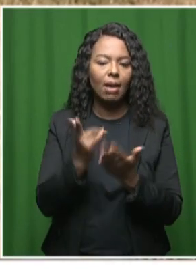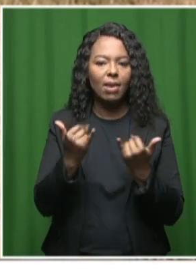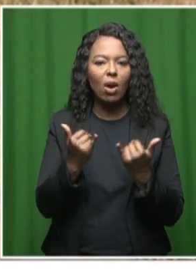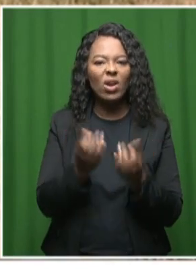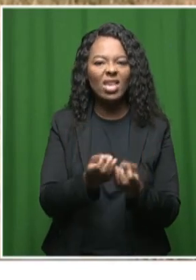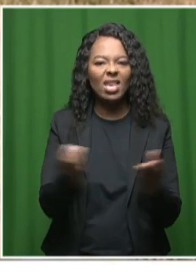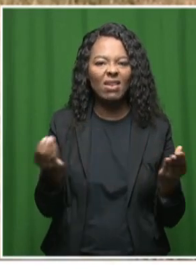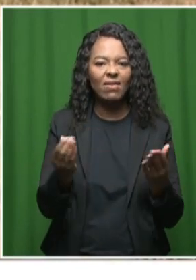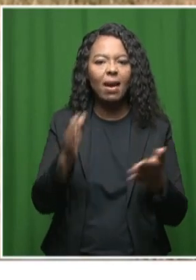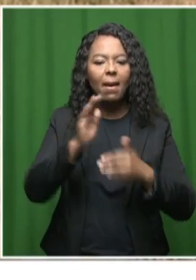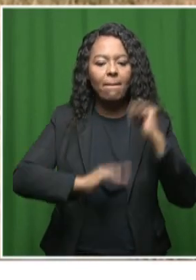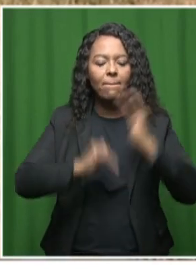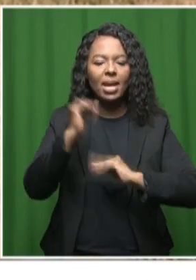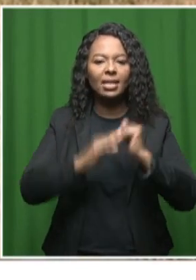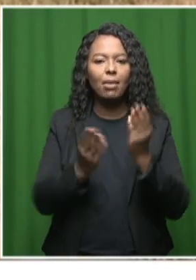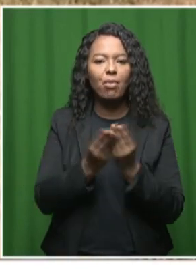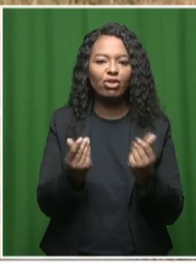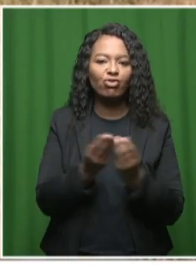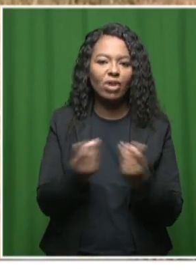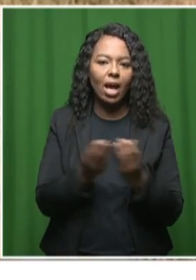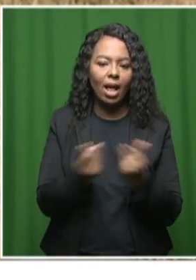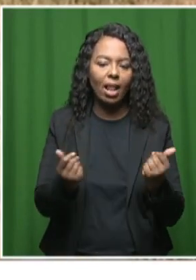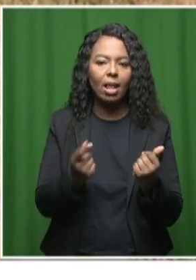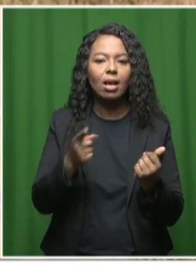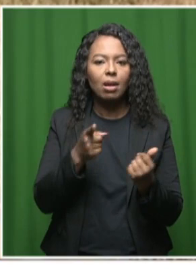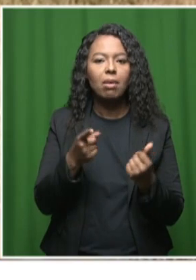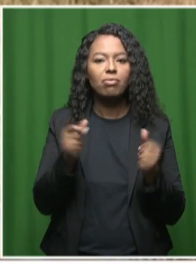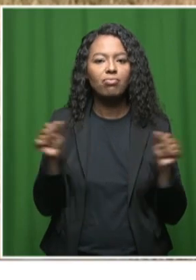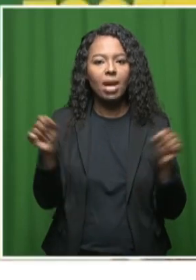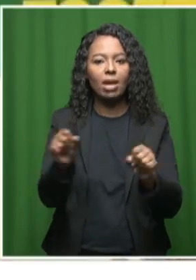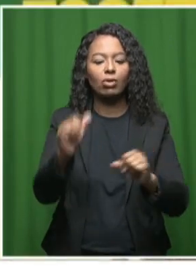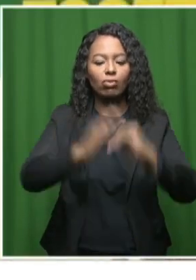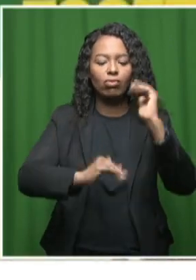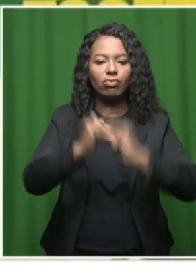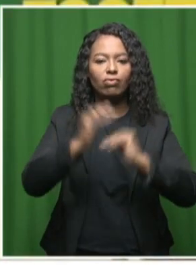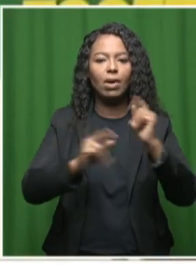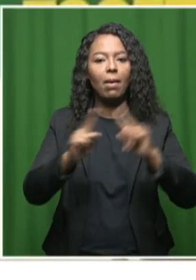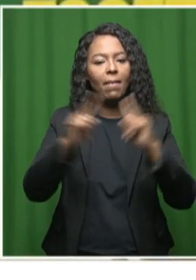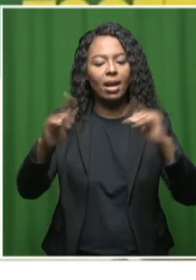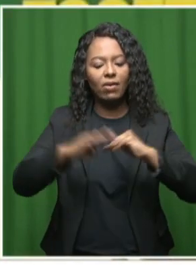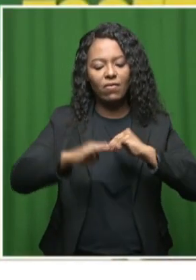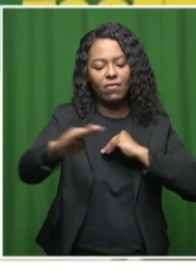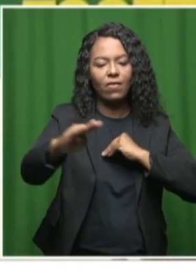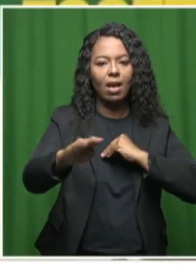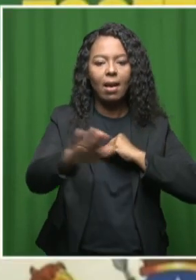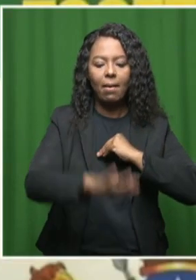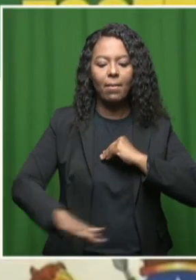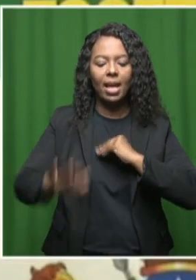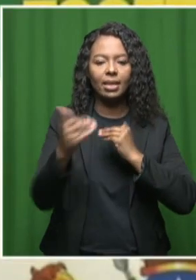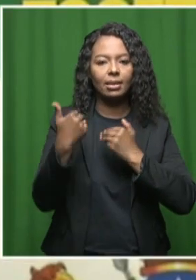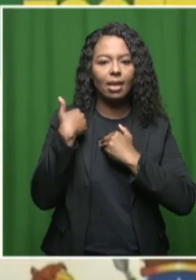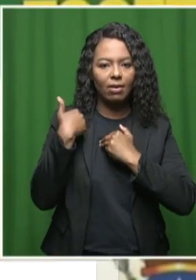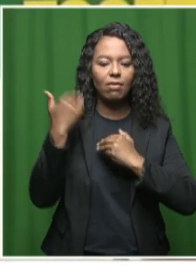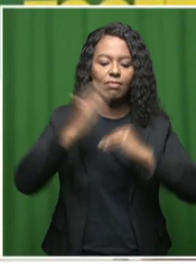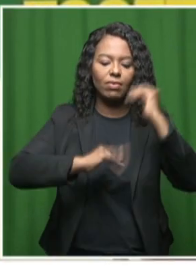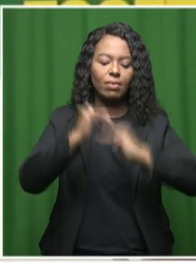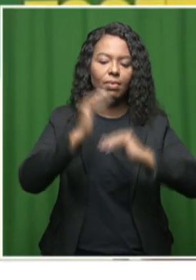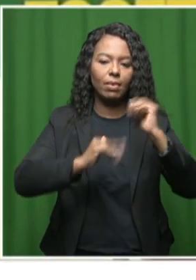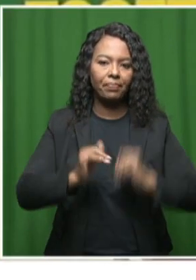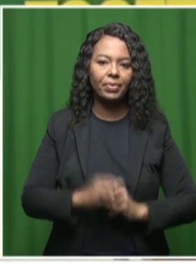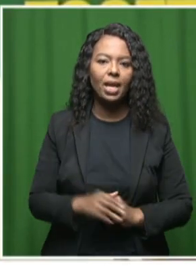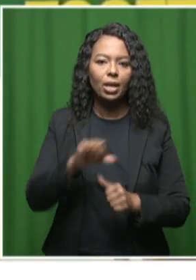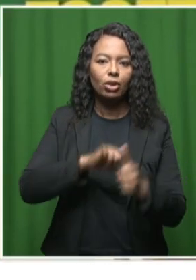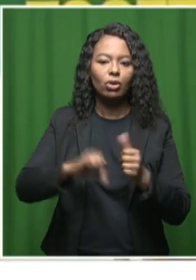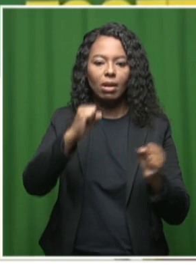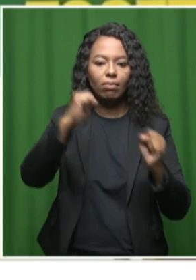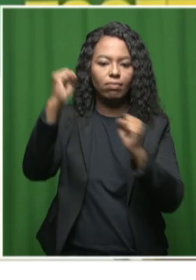material to refrain from returning and building on floodplains. We've had to engage in the social dialogue to say,